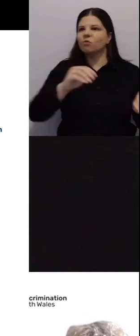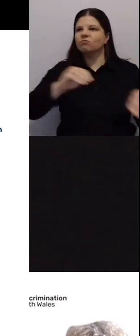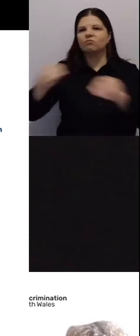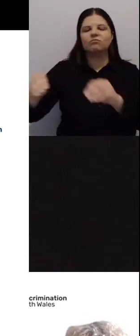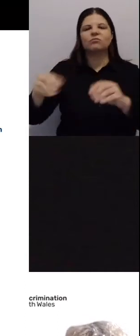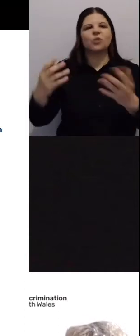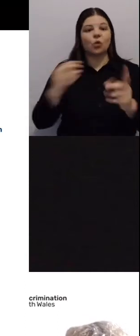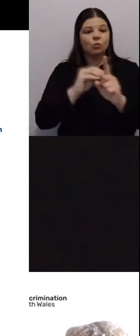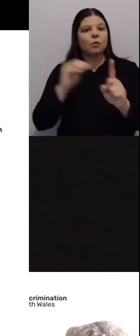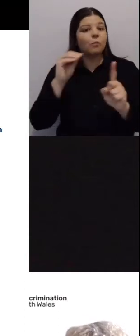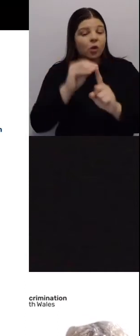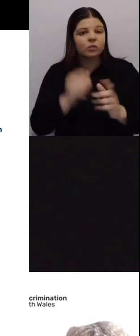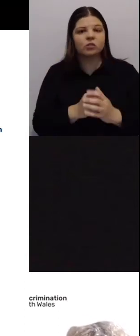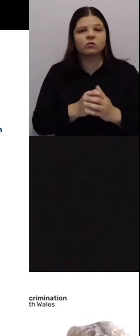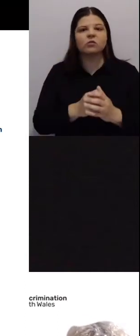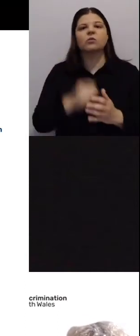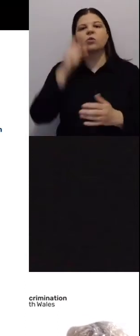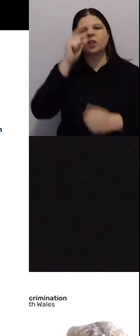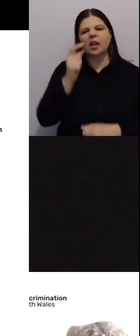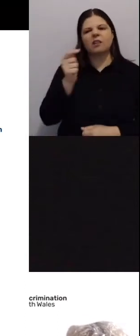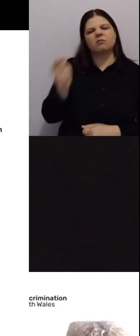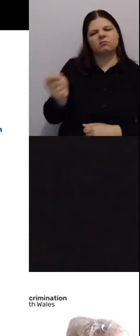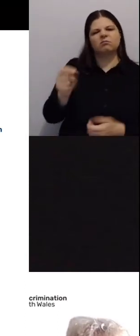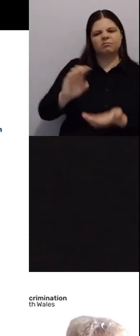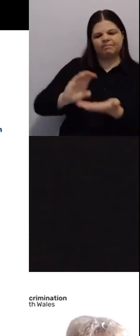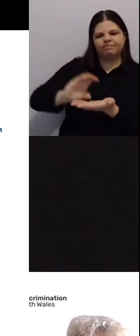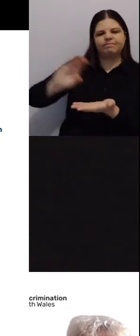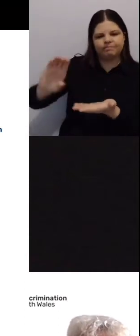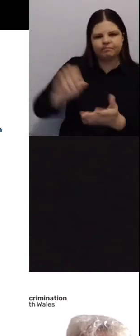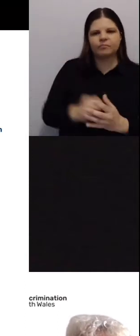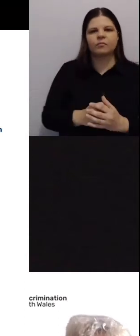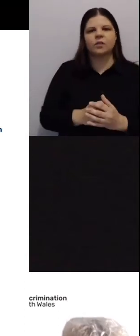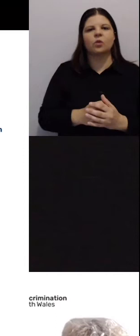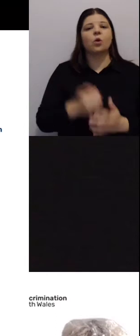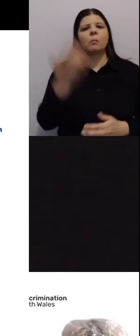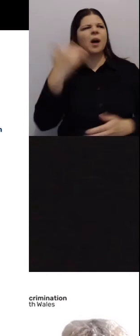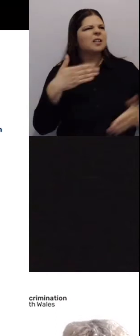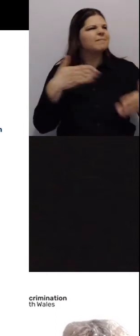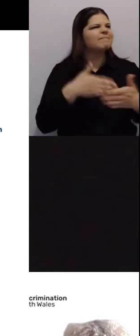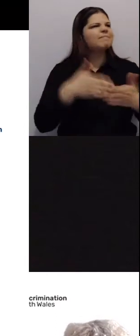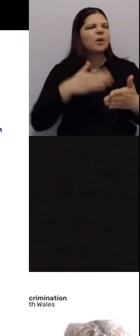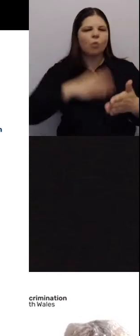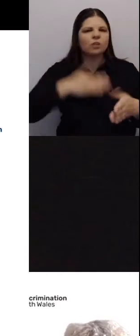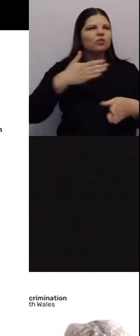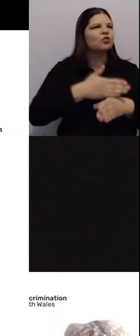compensation, access to a previously denied job opportunity or service,